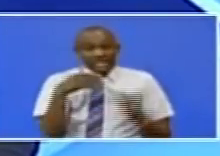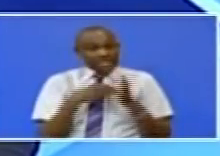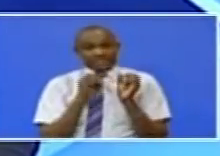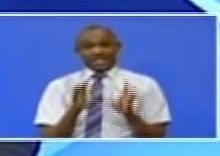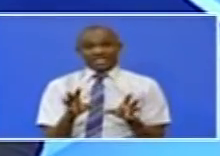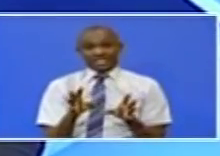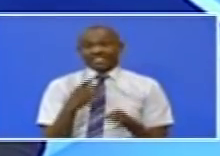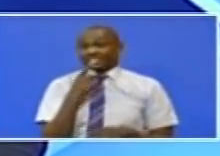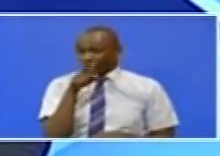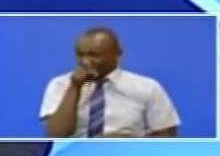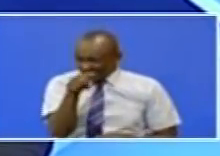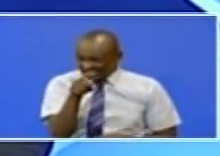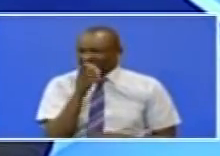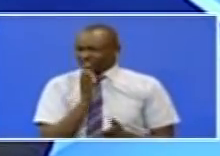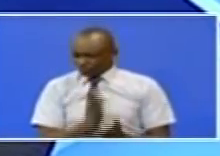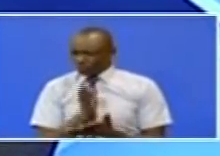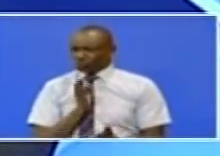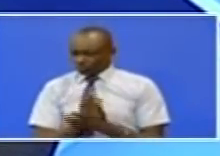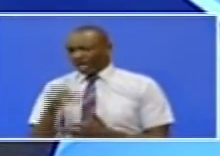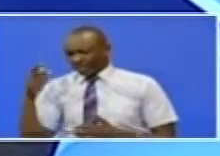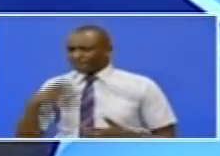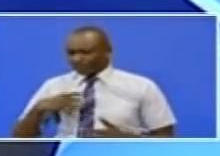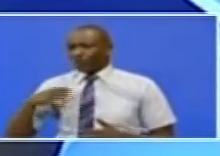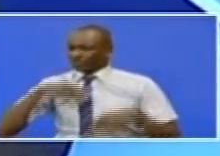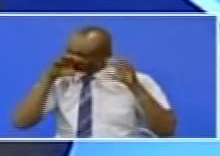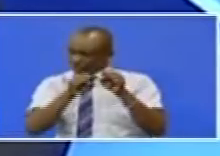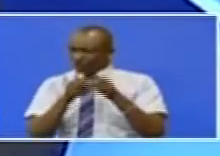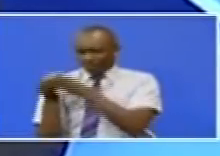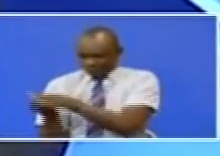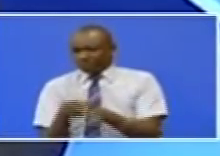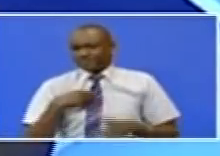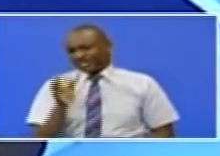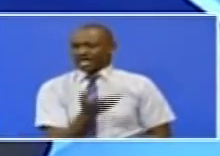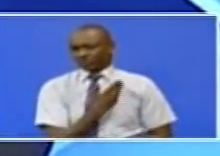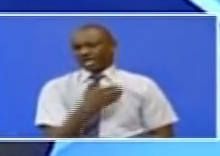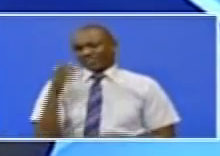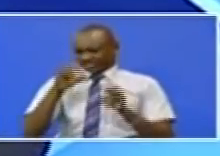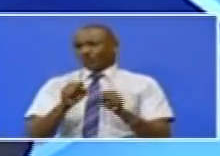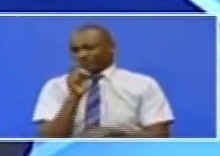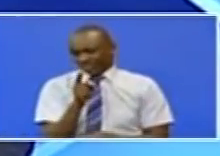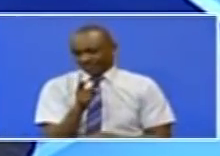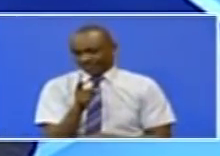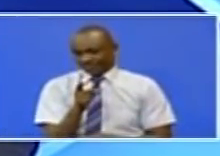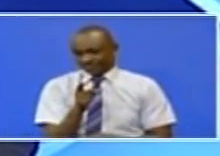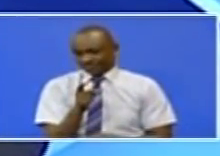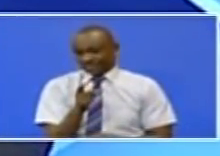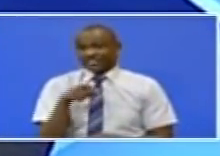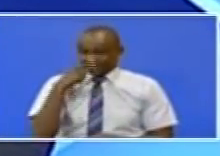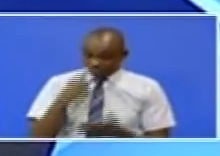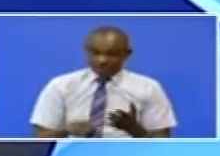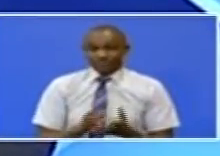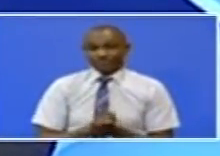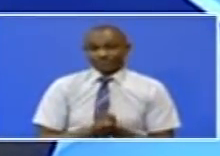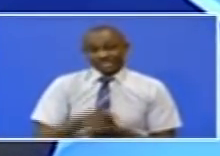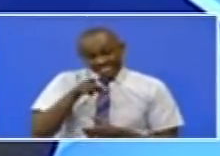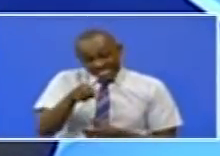attributing the current tribulations to the succession wars for the position of Chief Justice and Deputy Chief Justice and the composition of the highest court